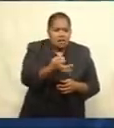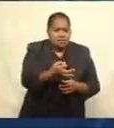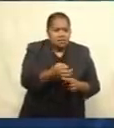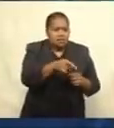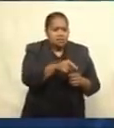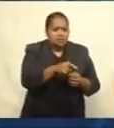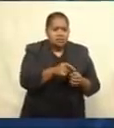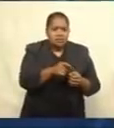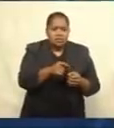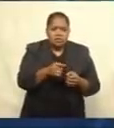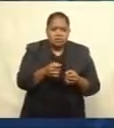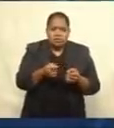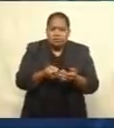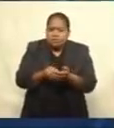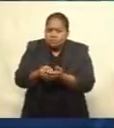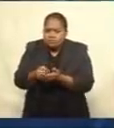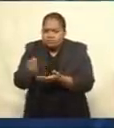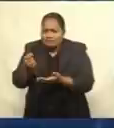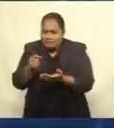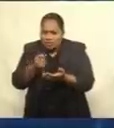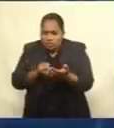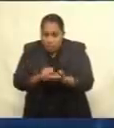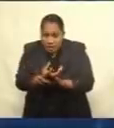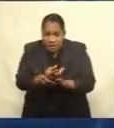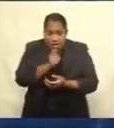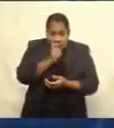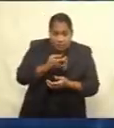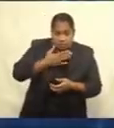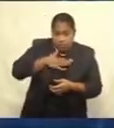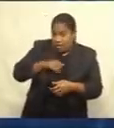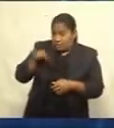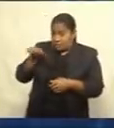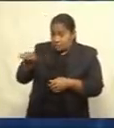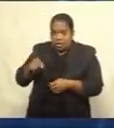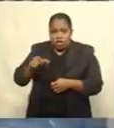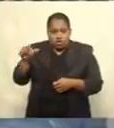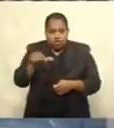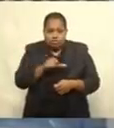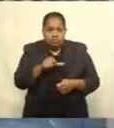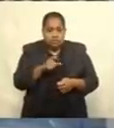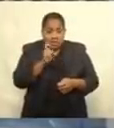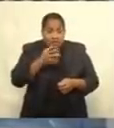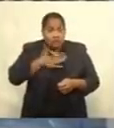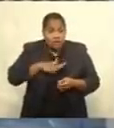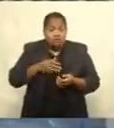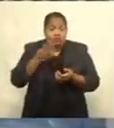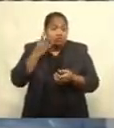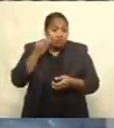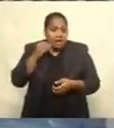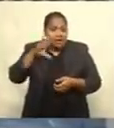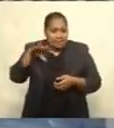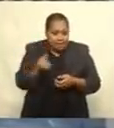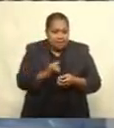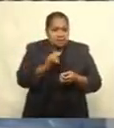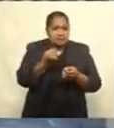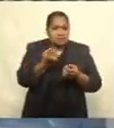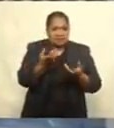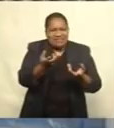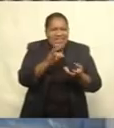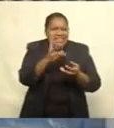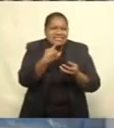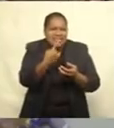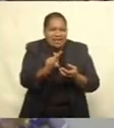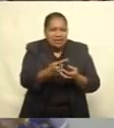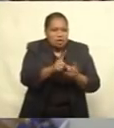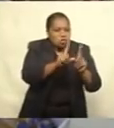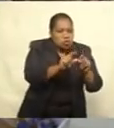amount or buy other items in order to get sugar. The Fijian Competition and Consumer Commission has to